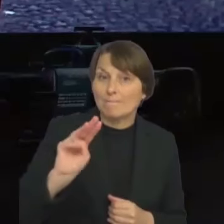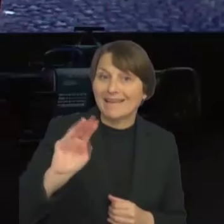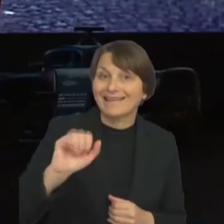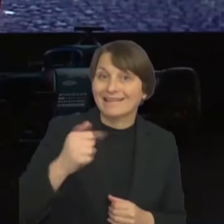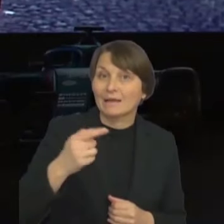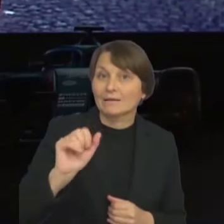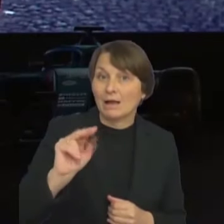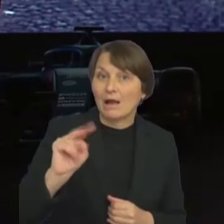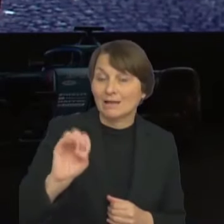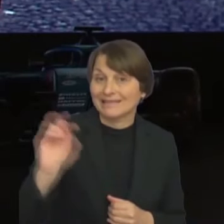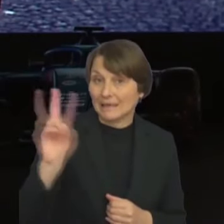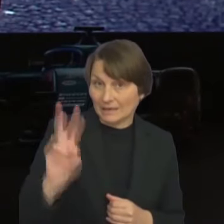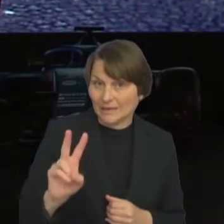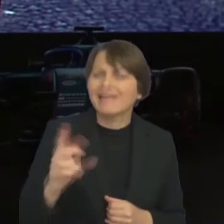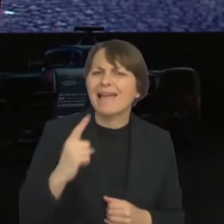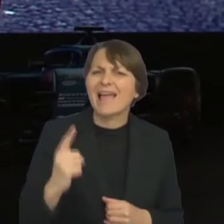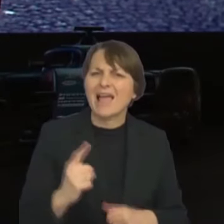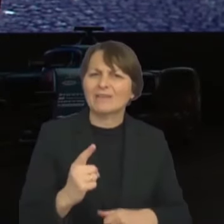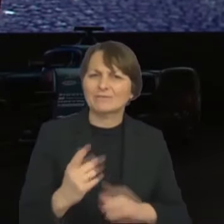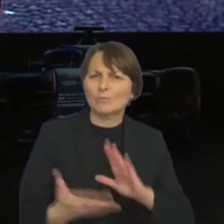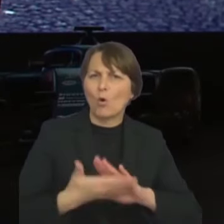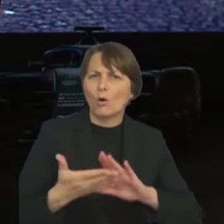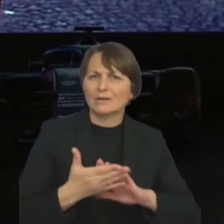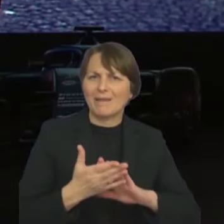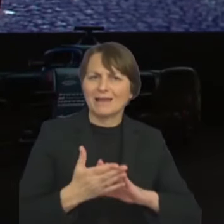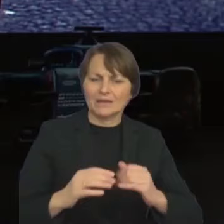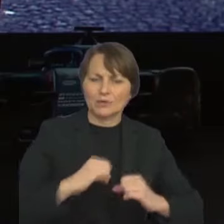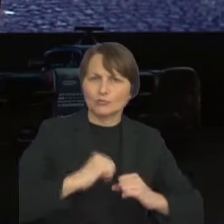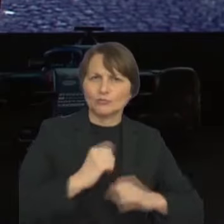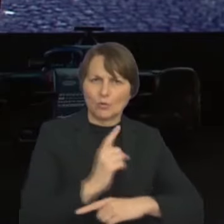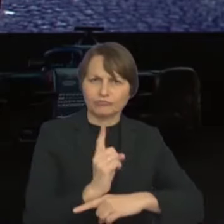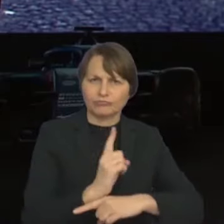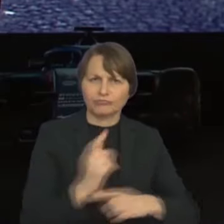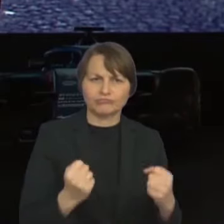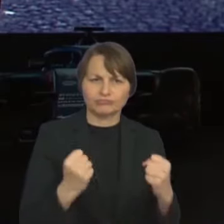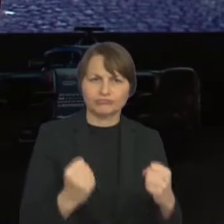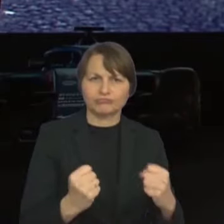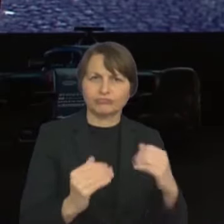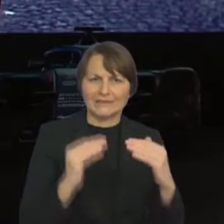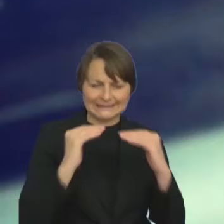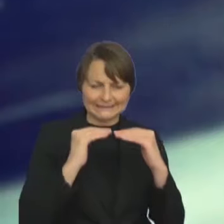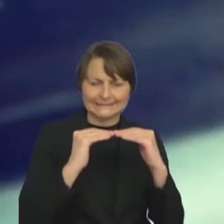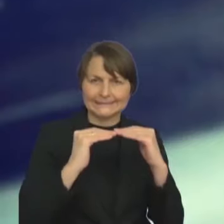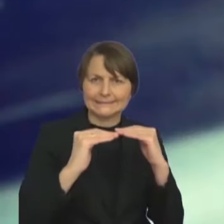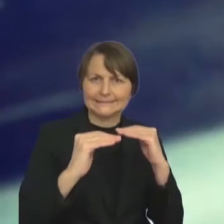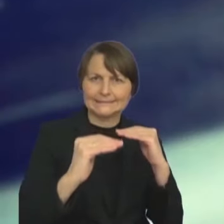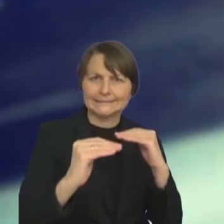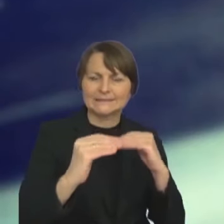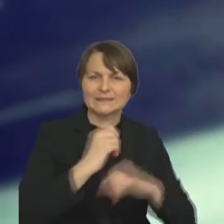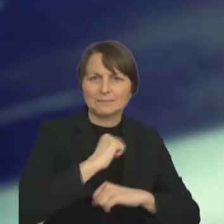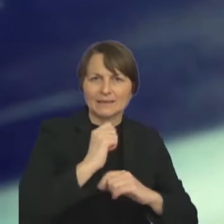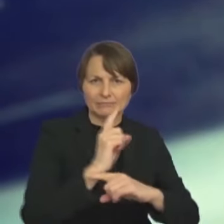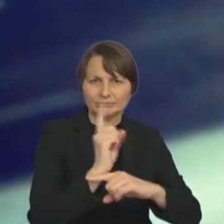be regulated as on by default, and its maximum speed will be at